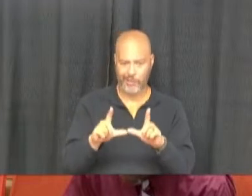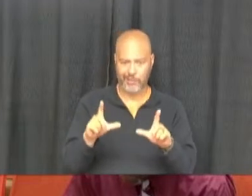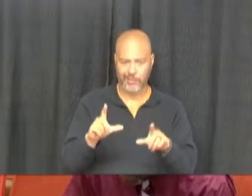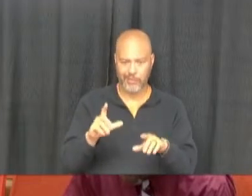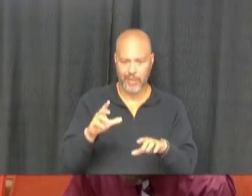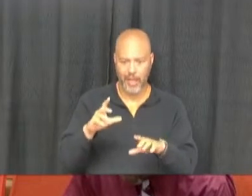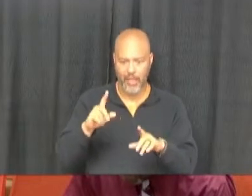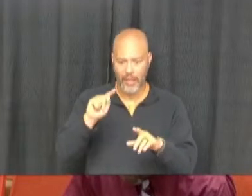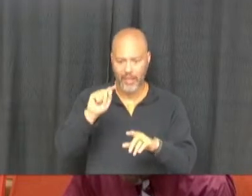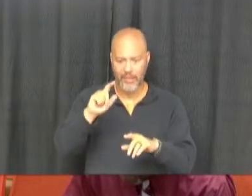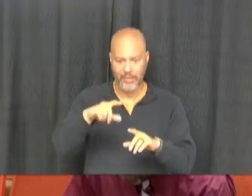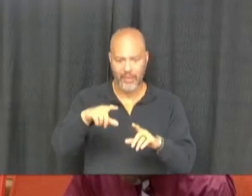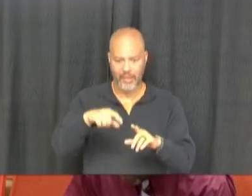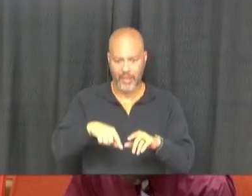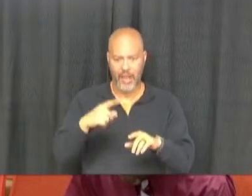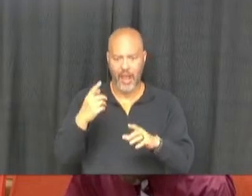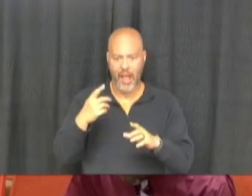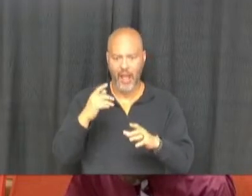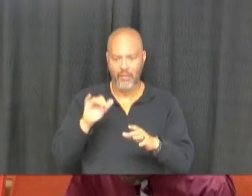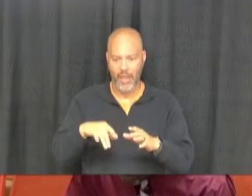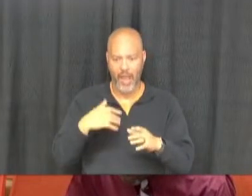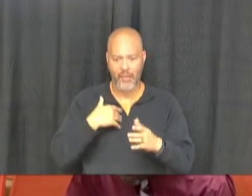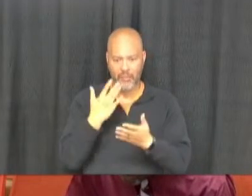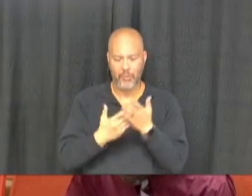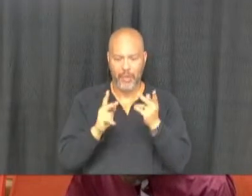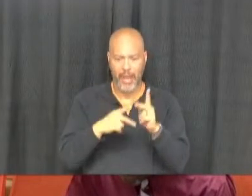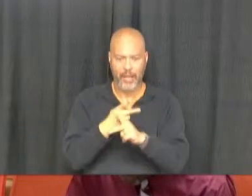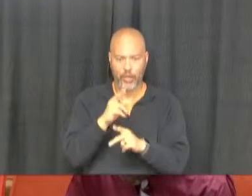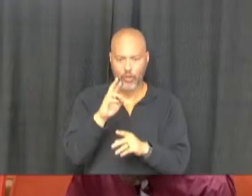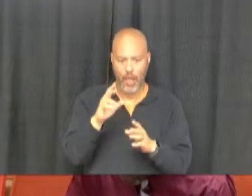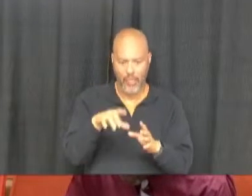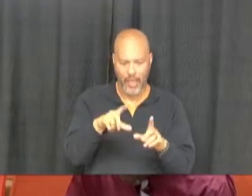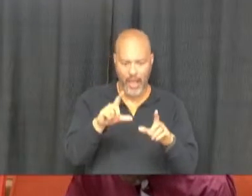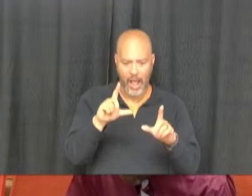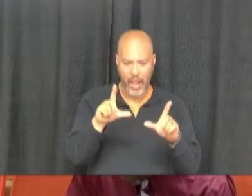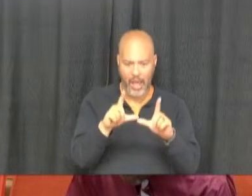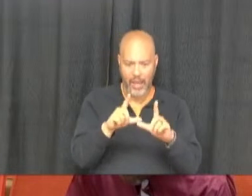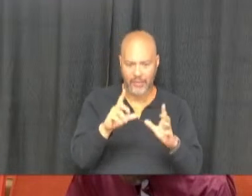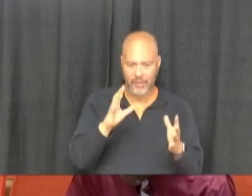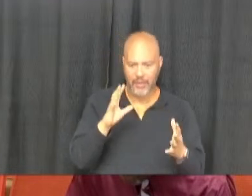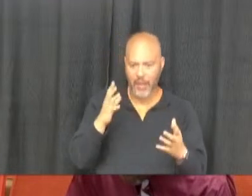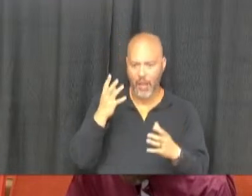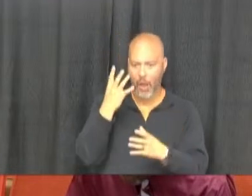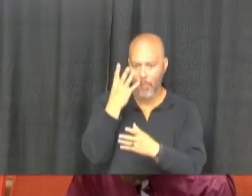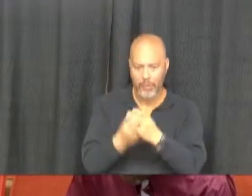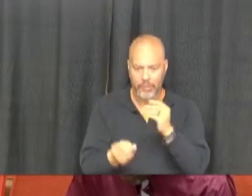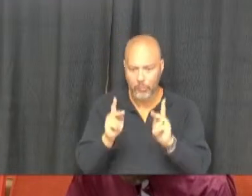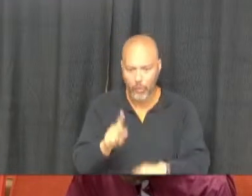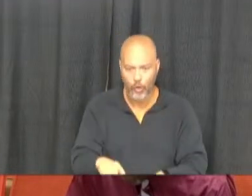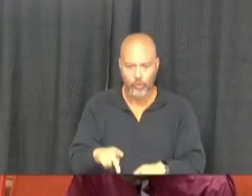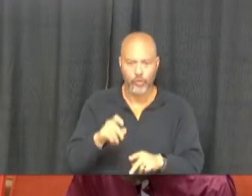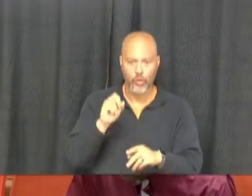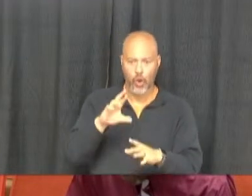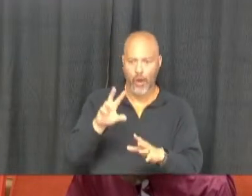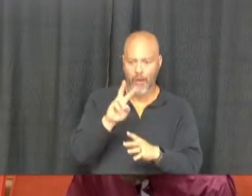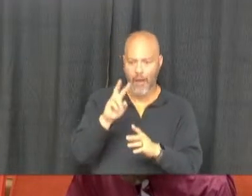has a tag that's connected with some kind of violent crime or a missing person, an abducted, kidnapped